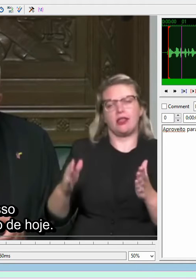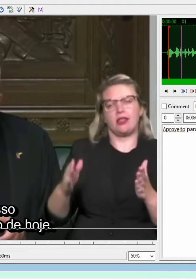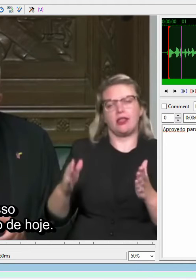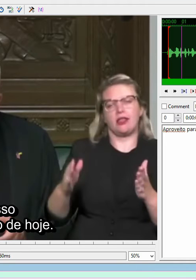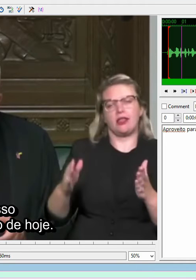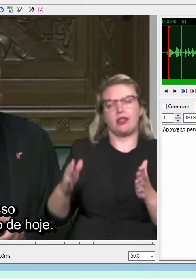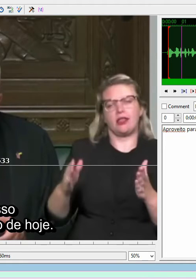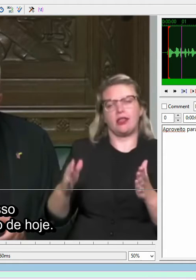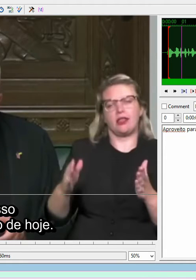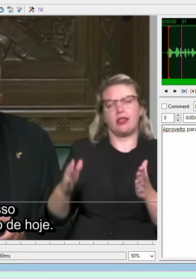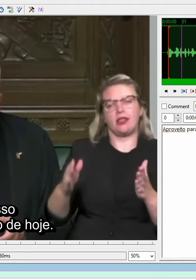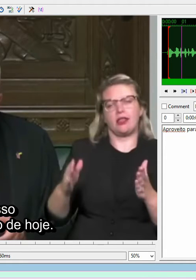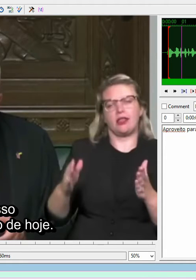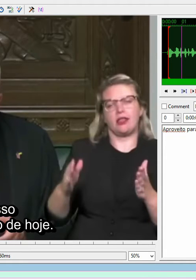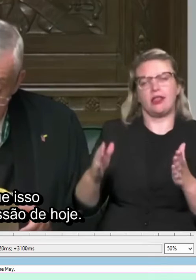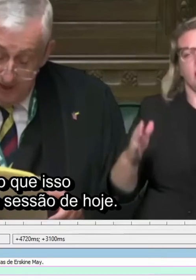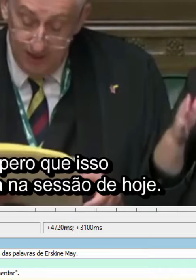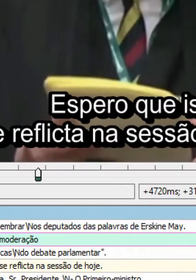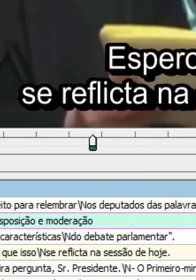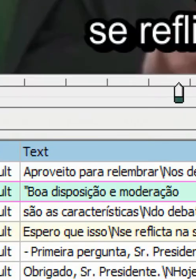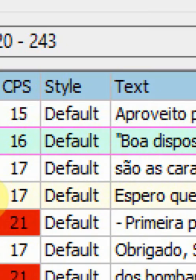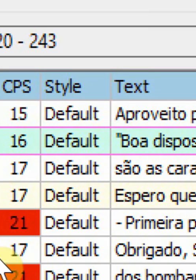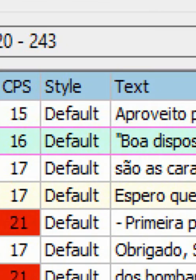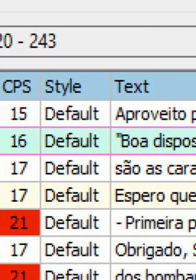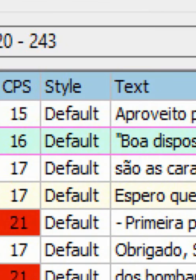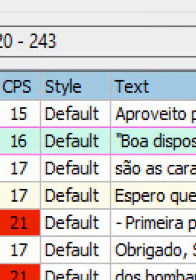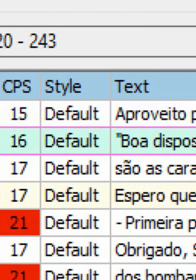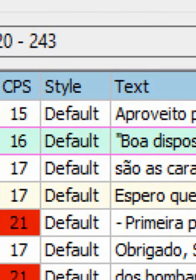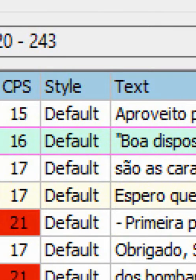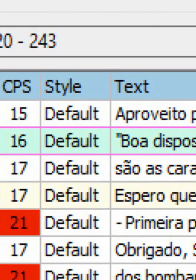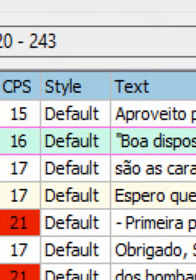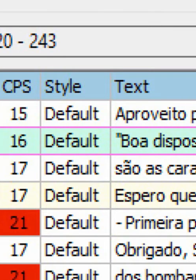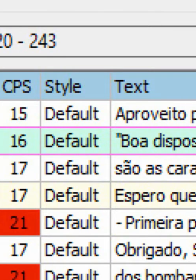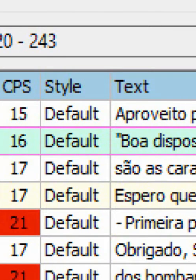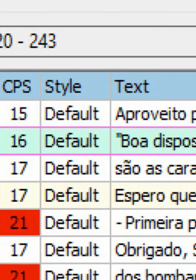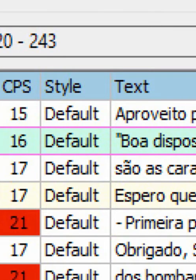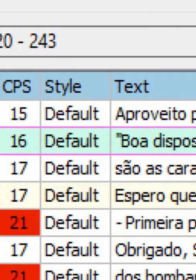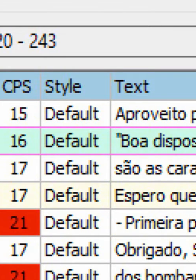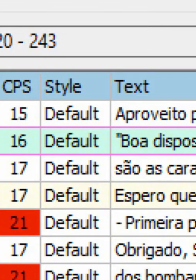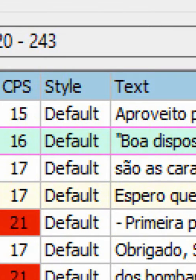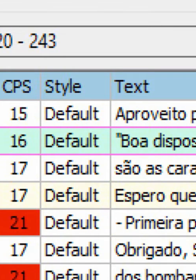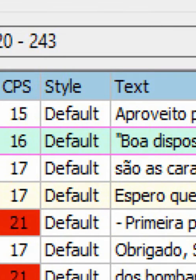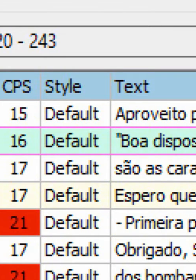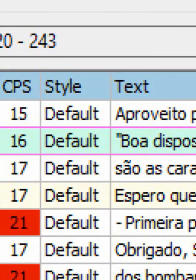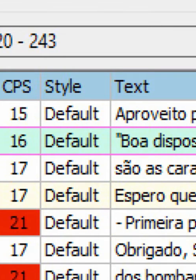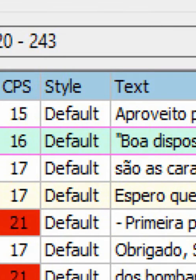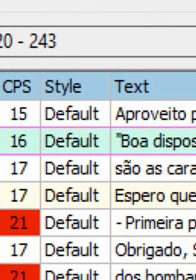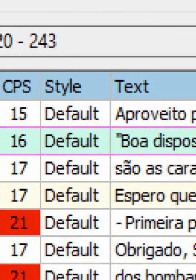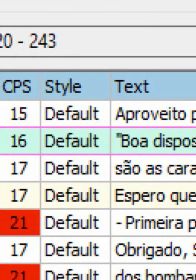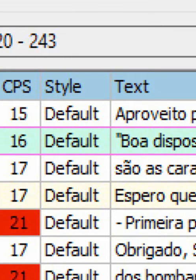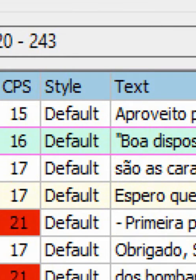are, where the line breaks are, pretty much everything that you see here, but it will not save any type